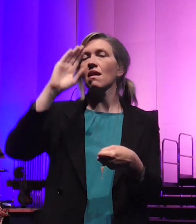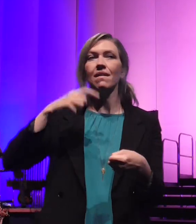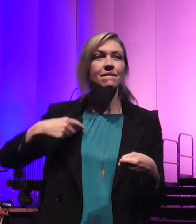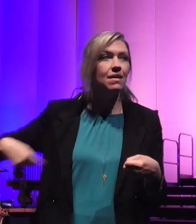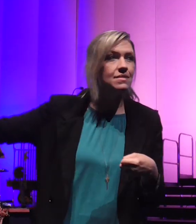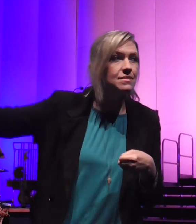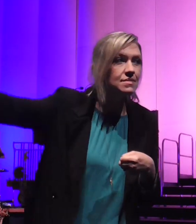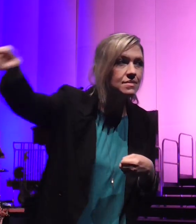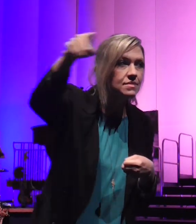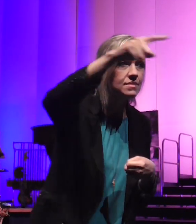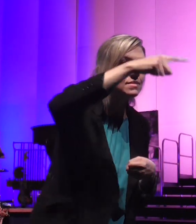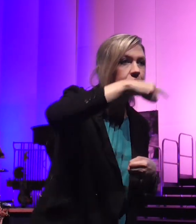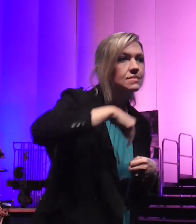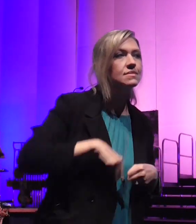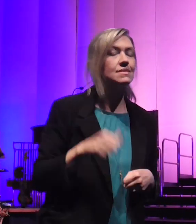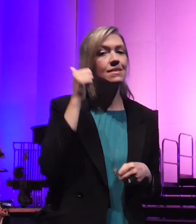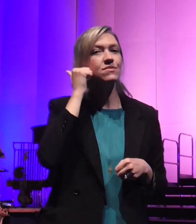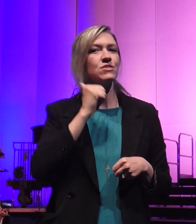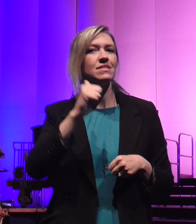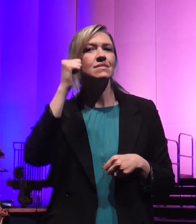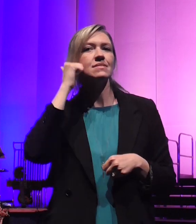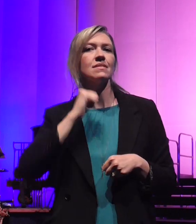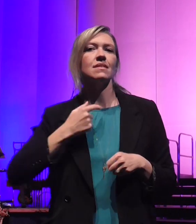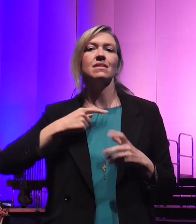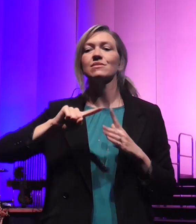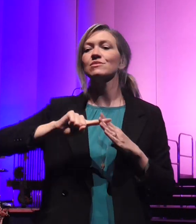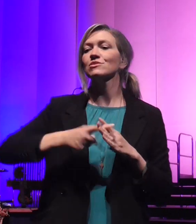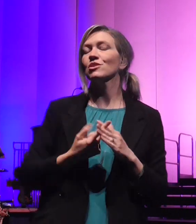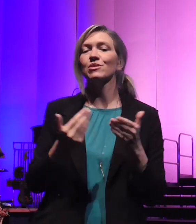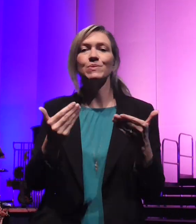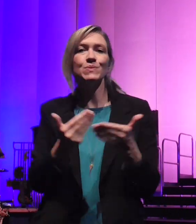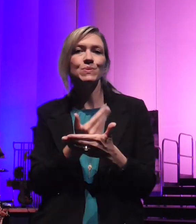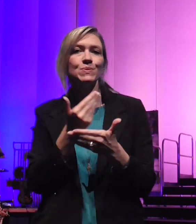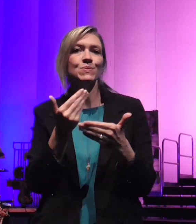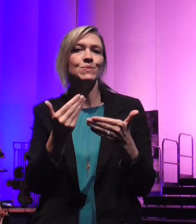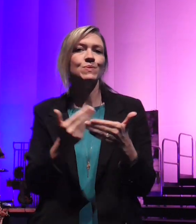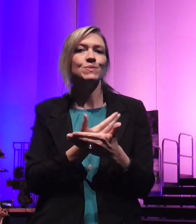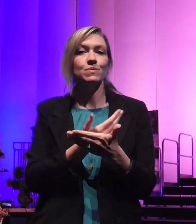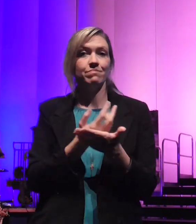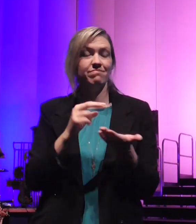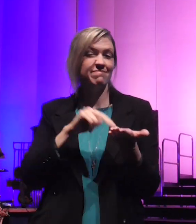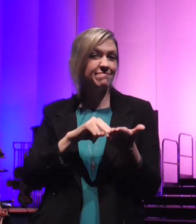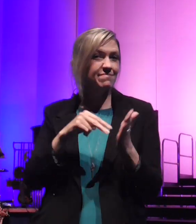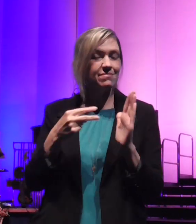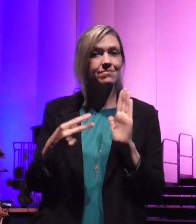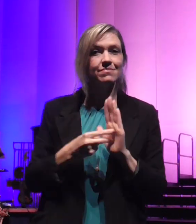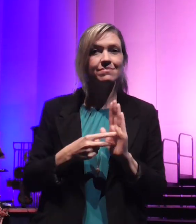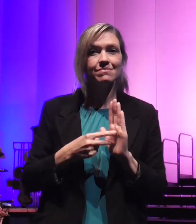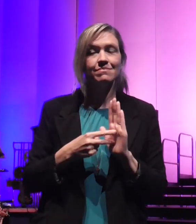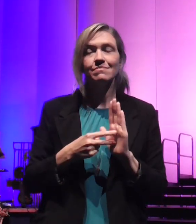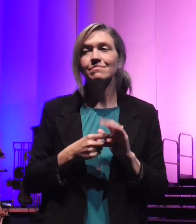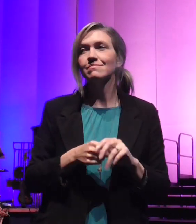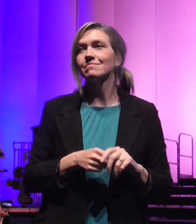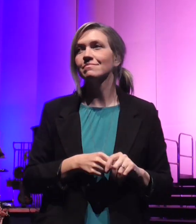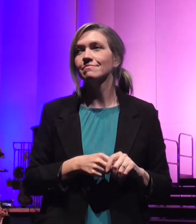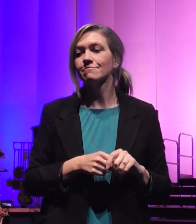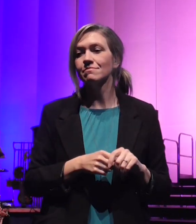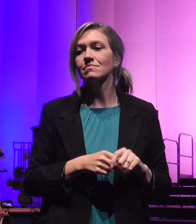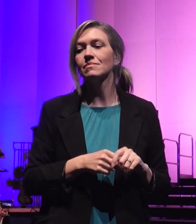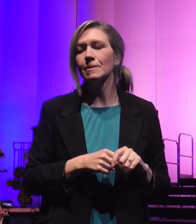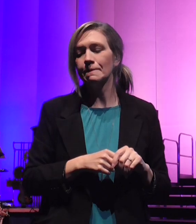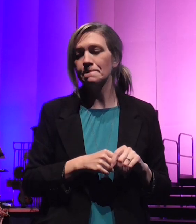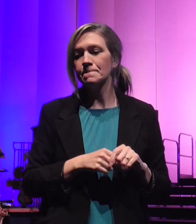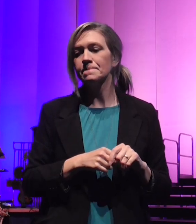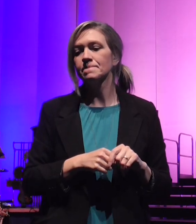of all of us. Each day I start anew, and so